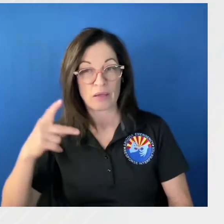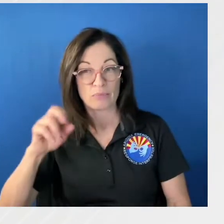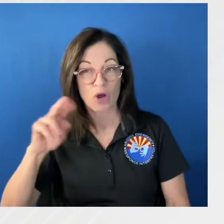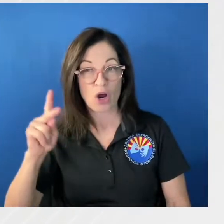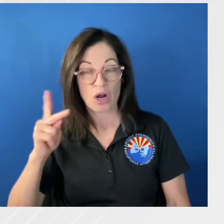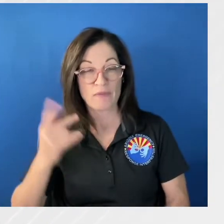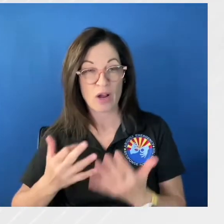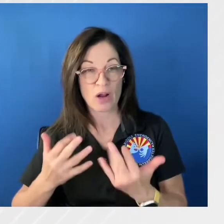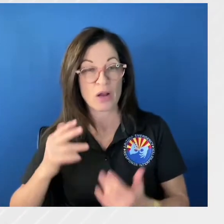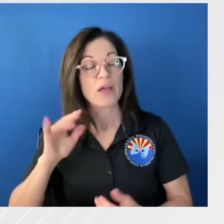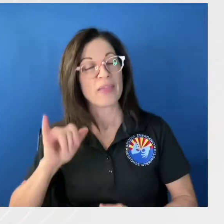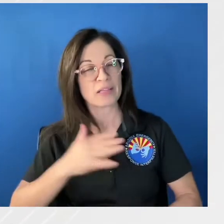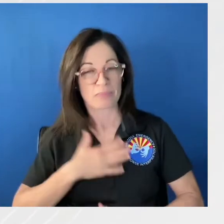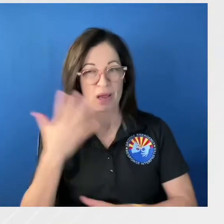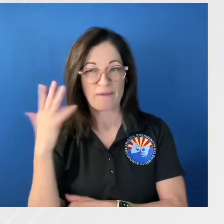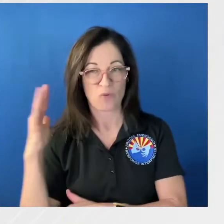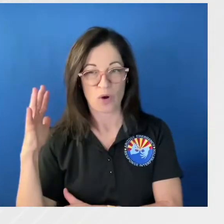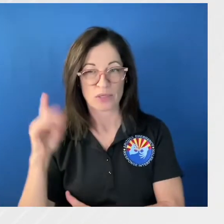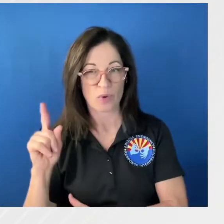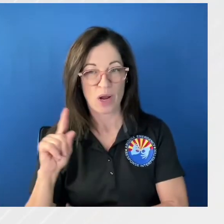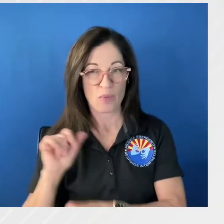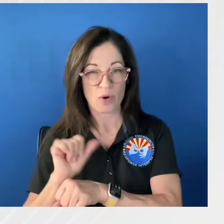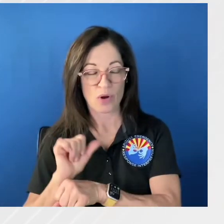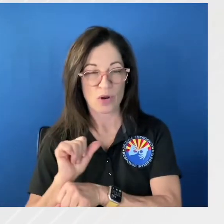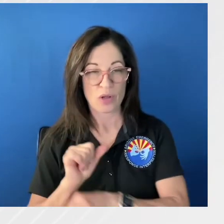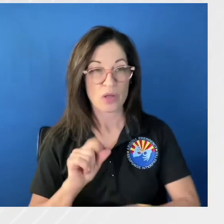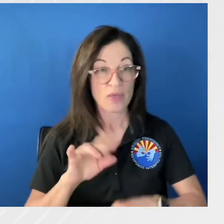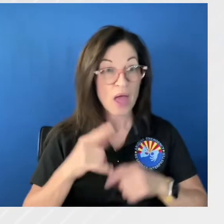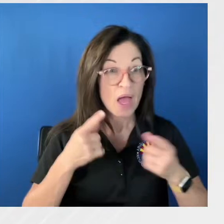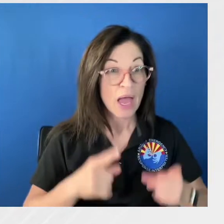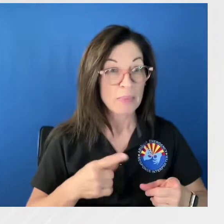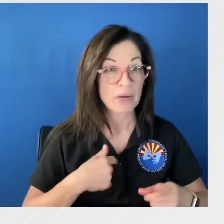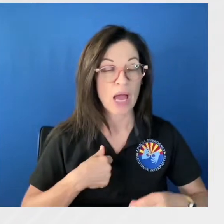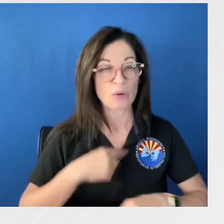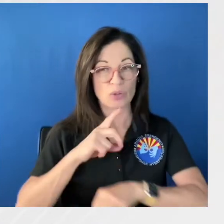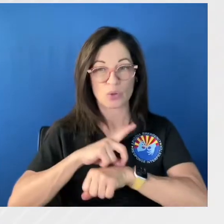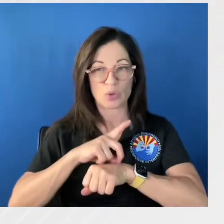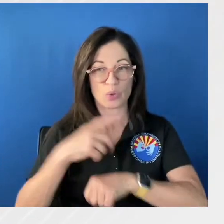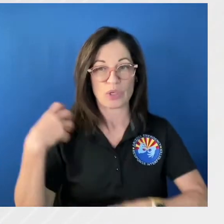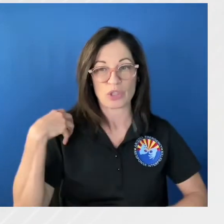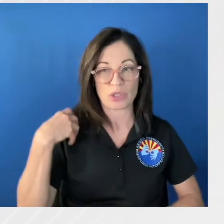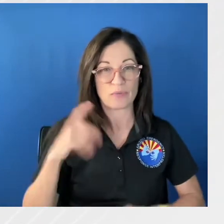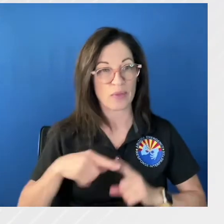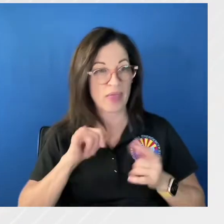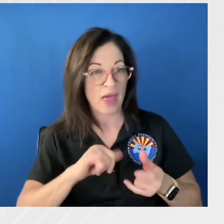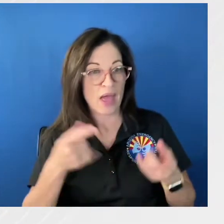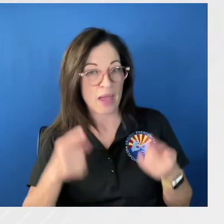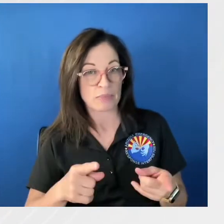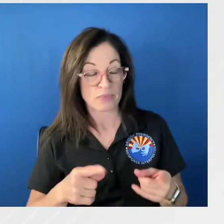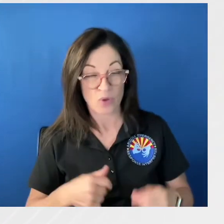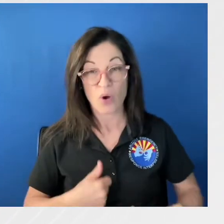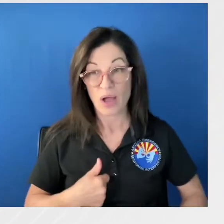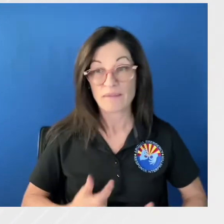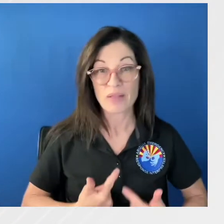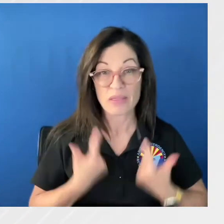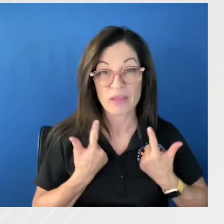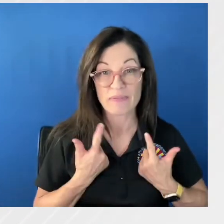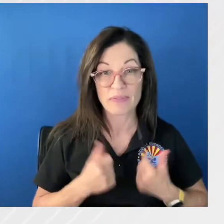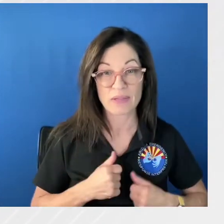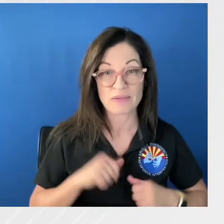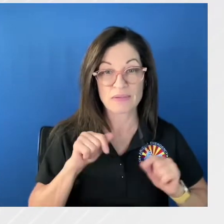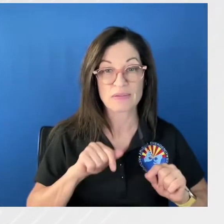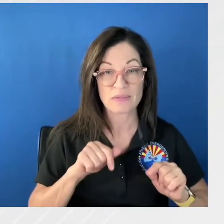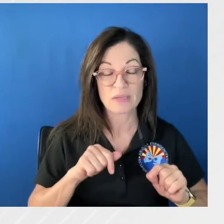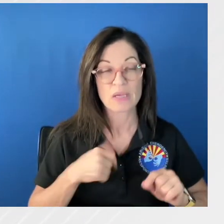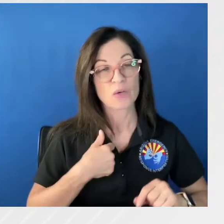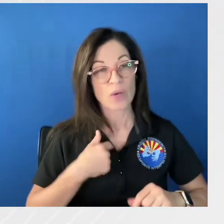where I come from. Where that happened, I was the duty chief when that happened. So I've lived it. So we had to